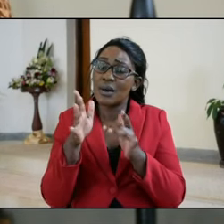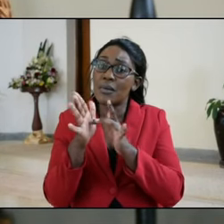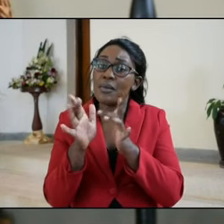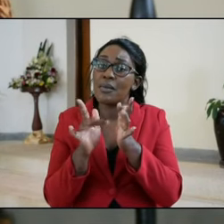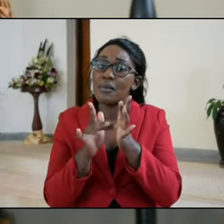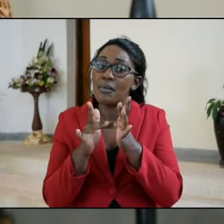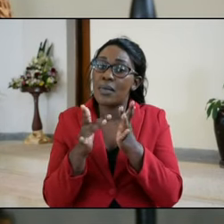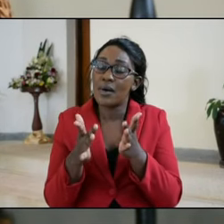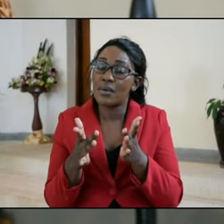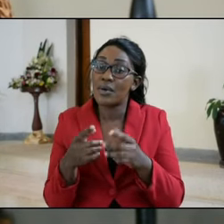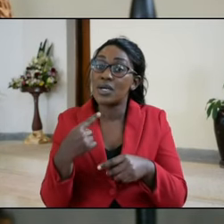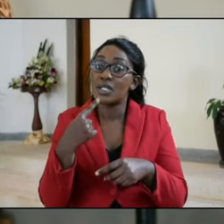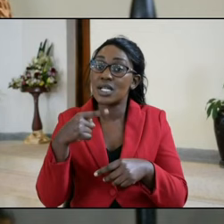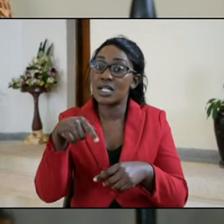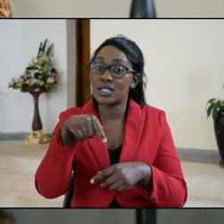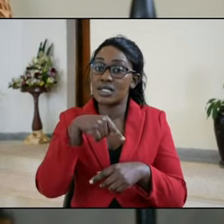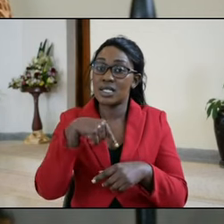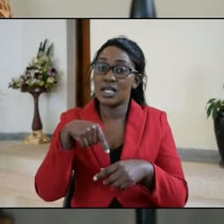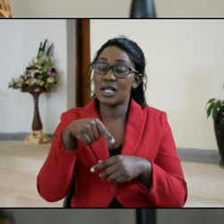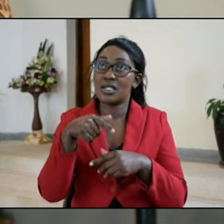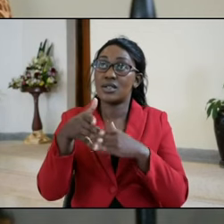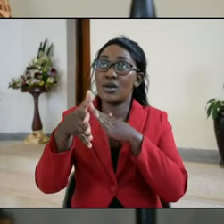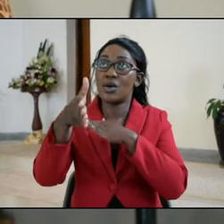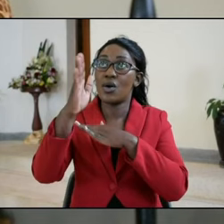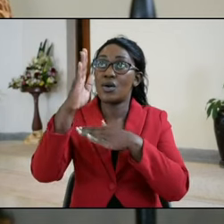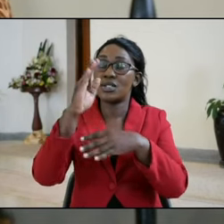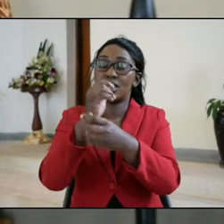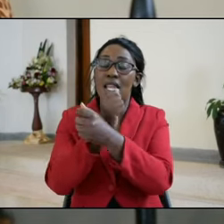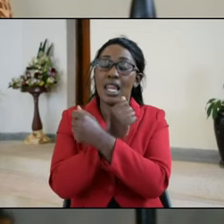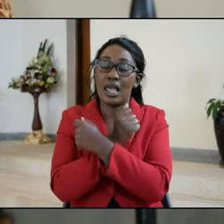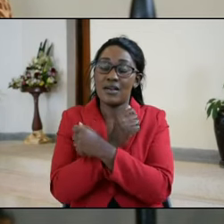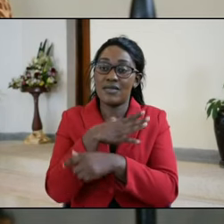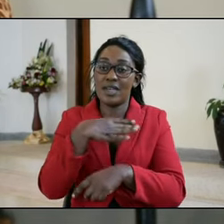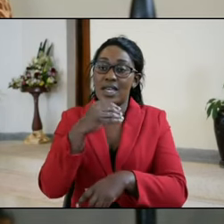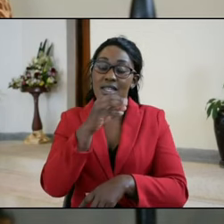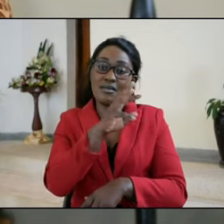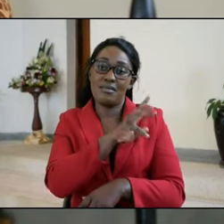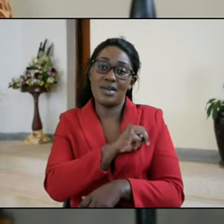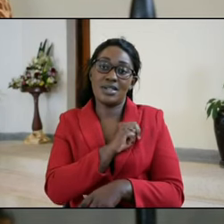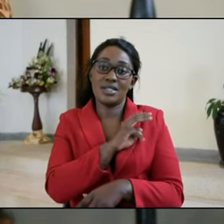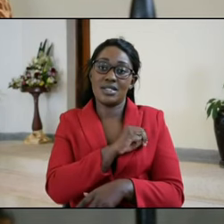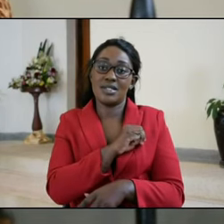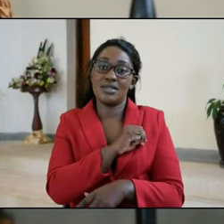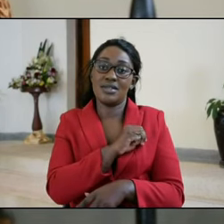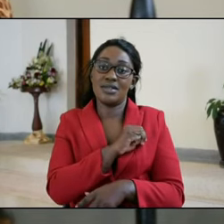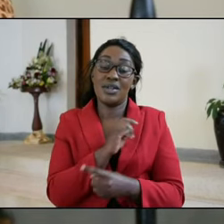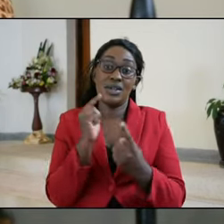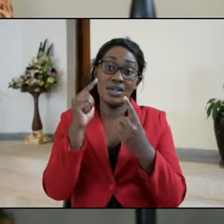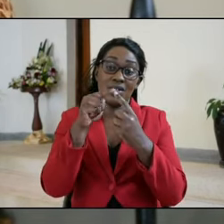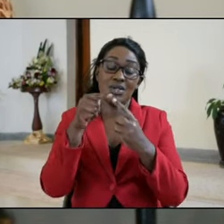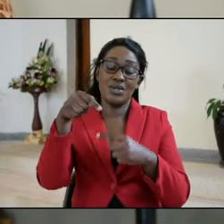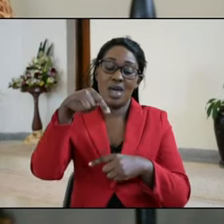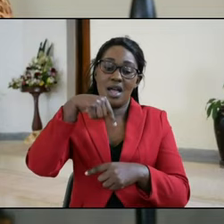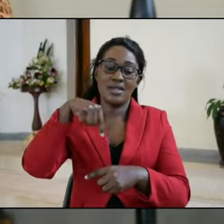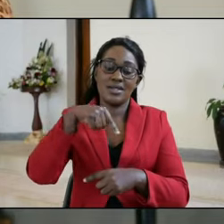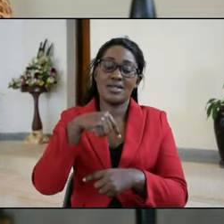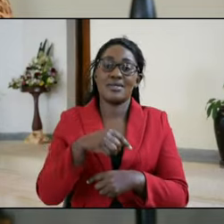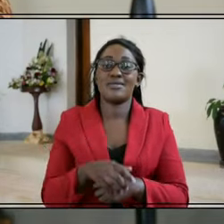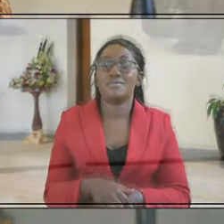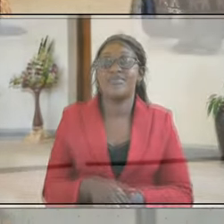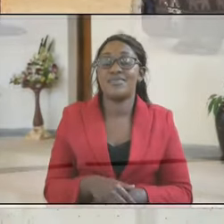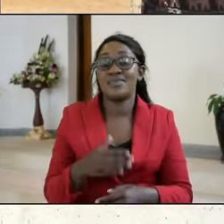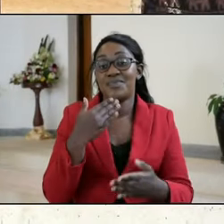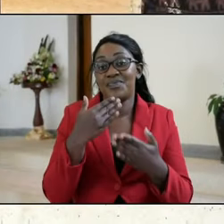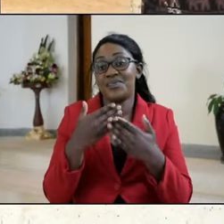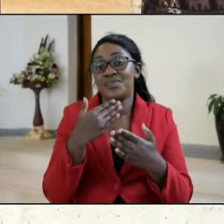Bible tells us about God's love and mercy towards us. Thank you so much. Thank you.